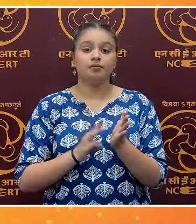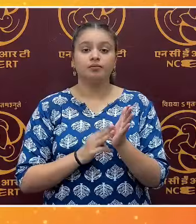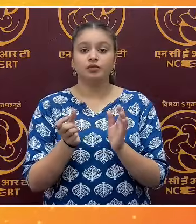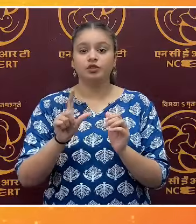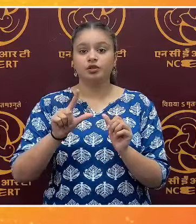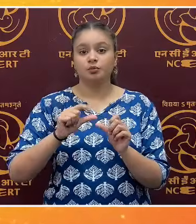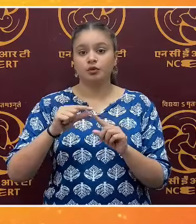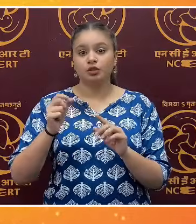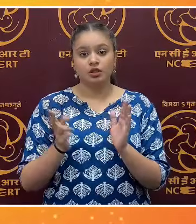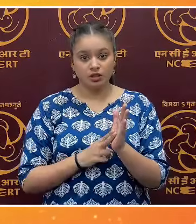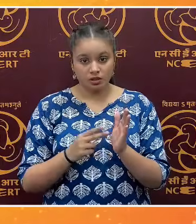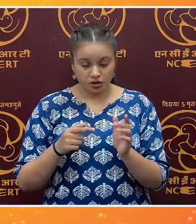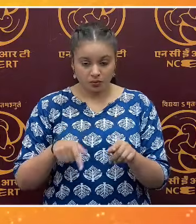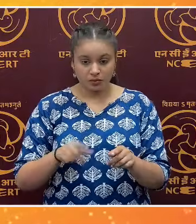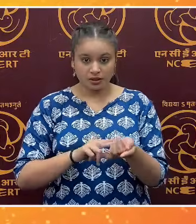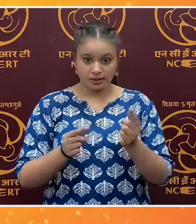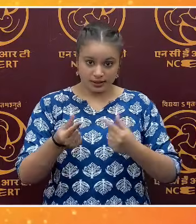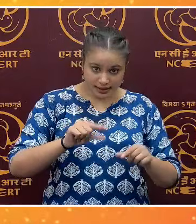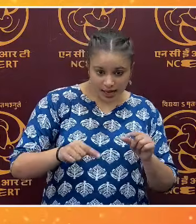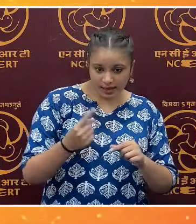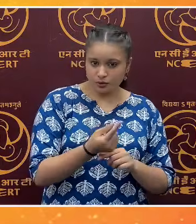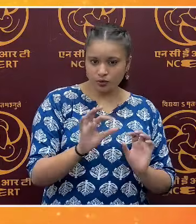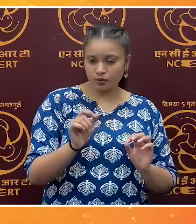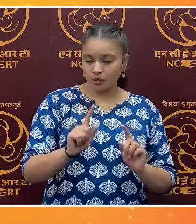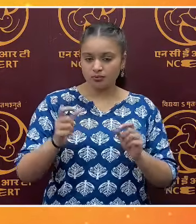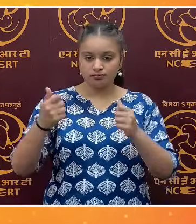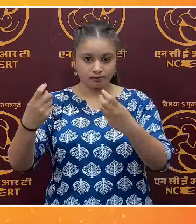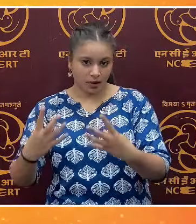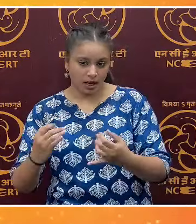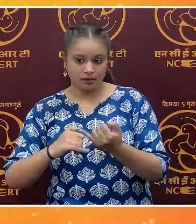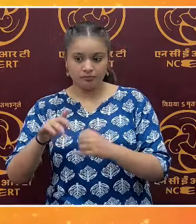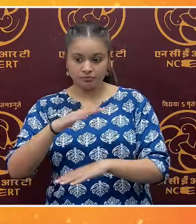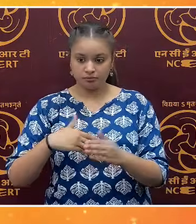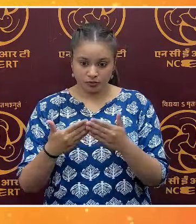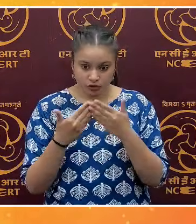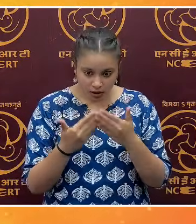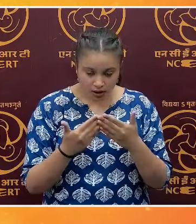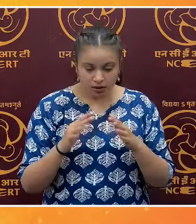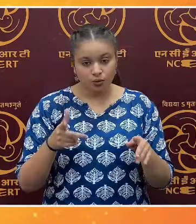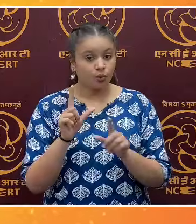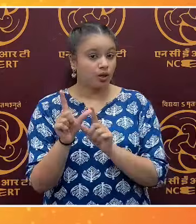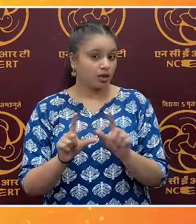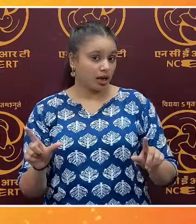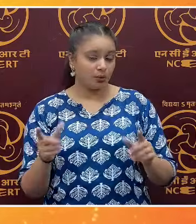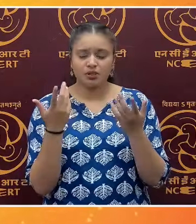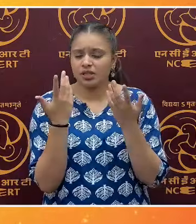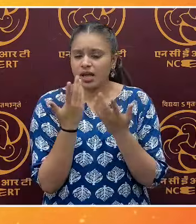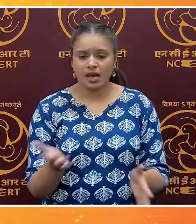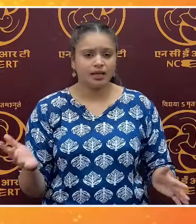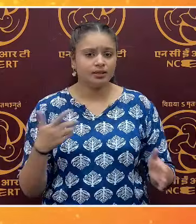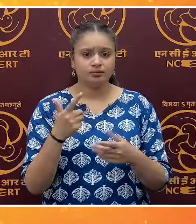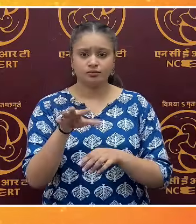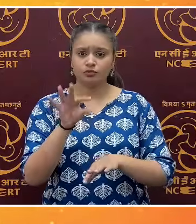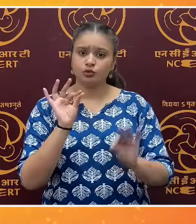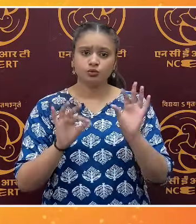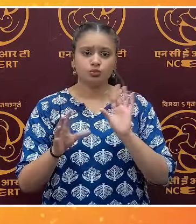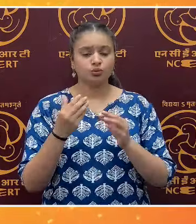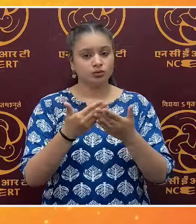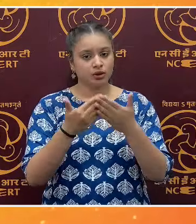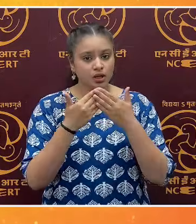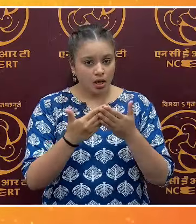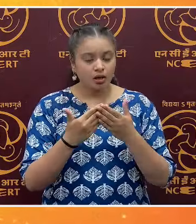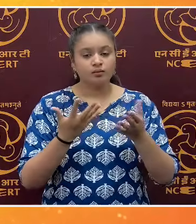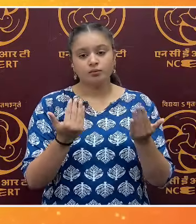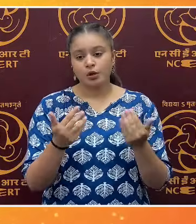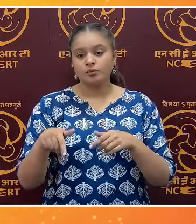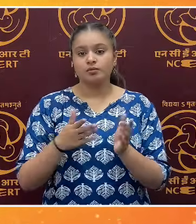concepts of sciences, but be it mathematics, social sciences, or even languages, you can learn anything across the disciplines through